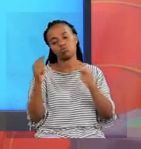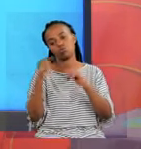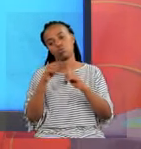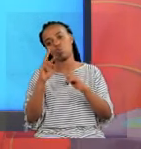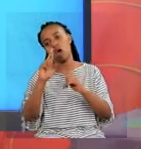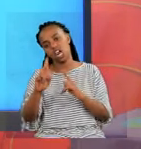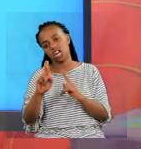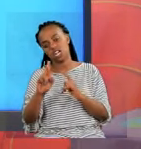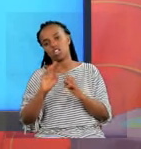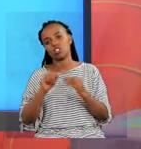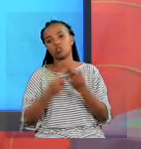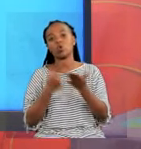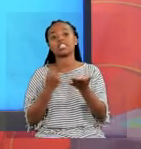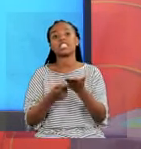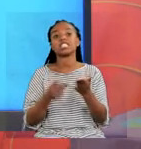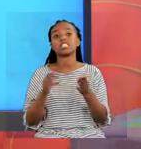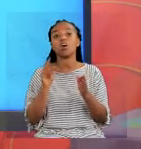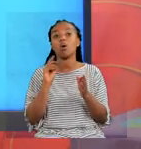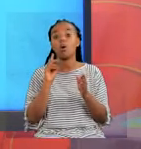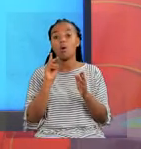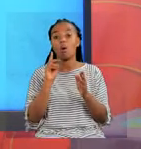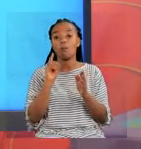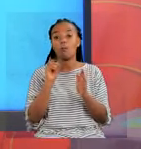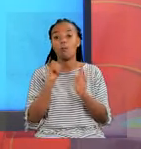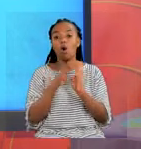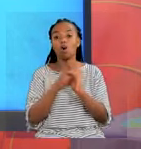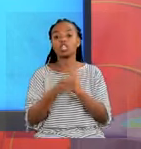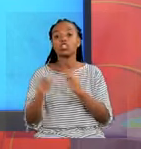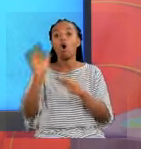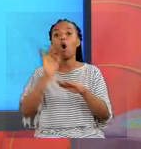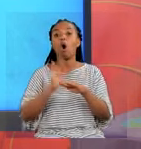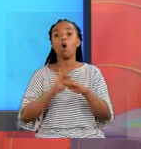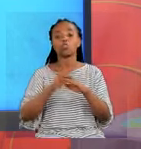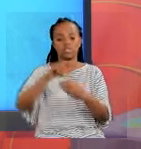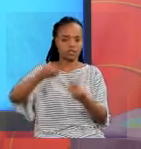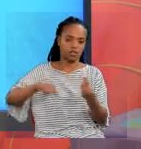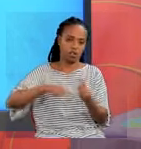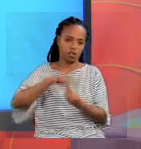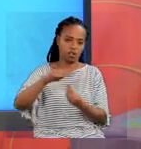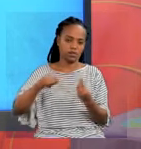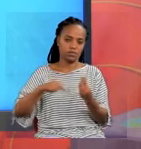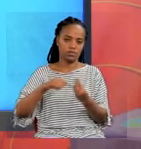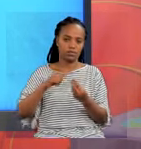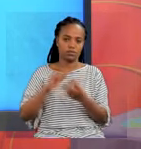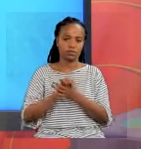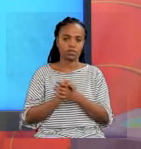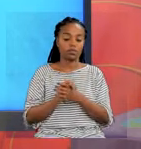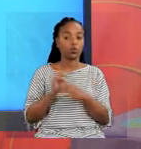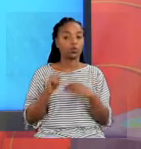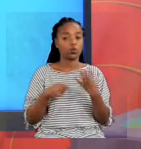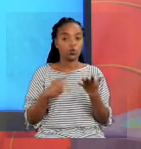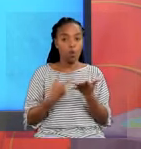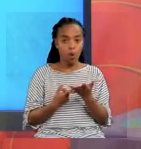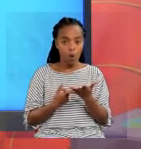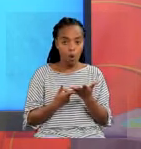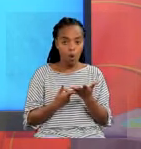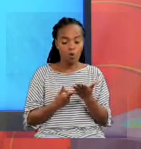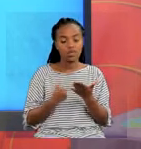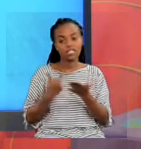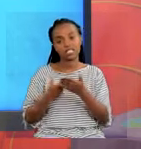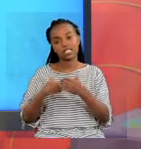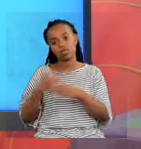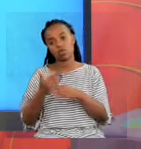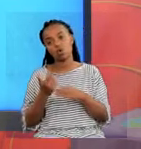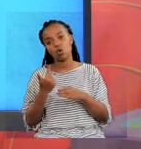So this point is on the circle. This point is on a circle. So next to this,